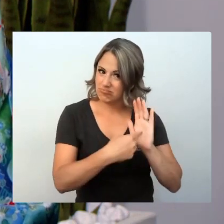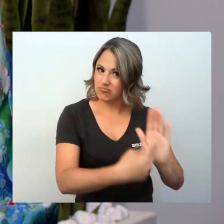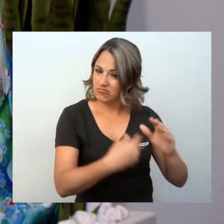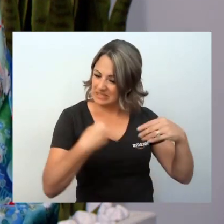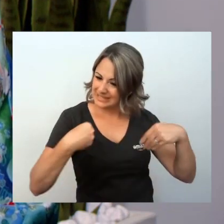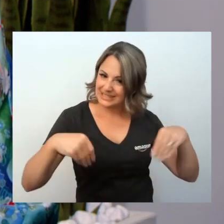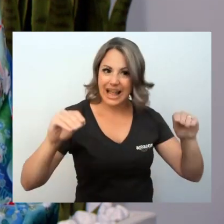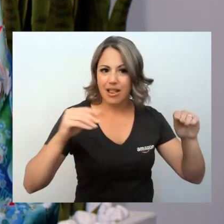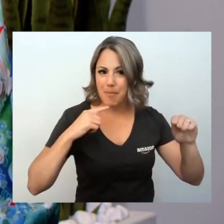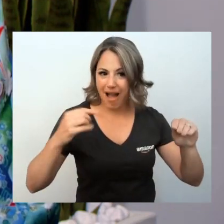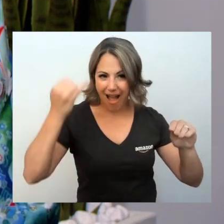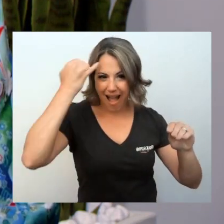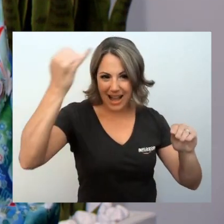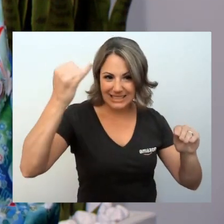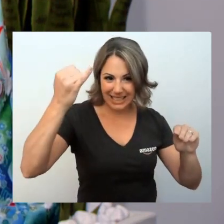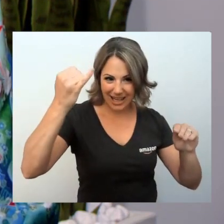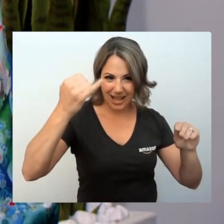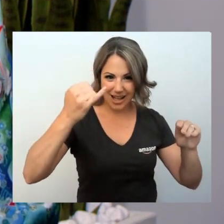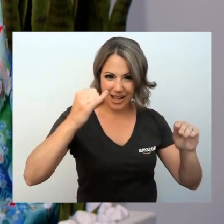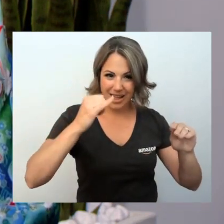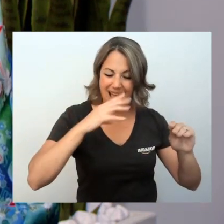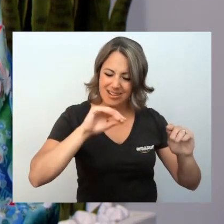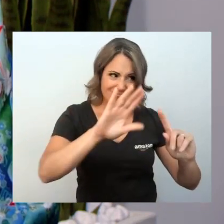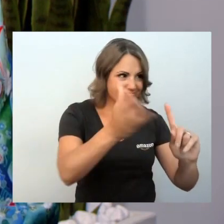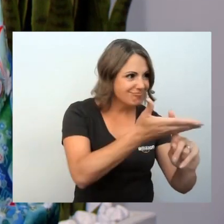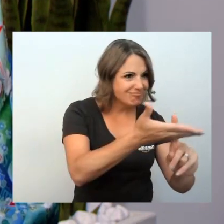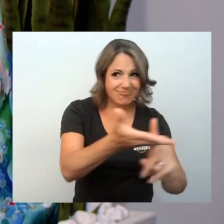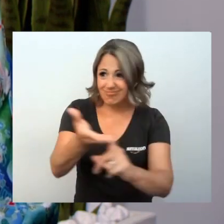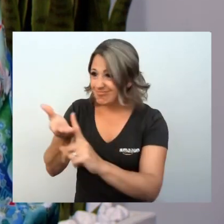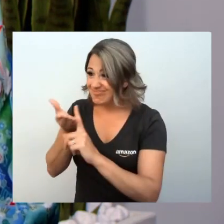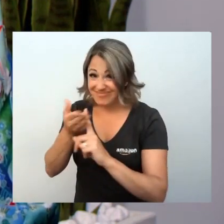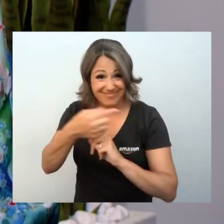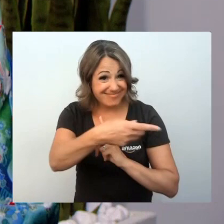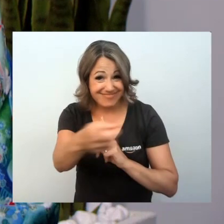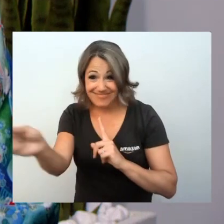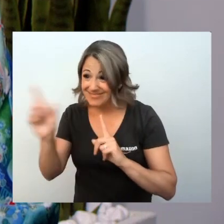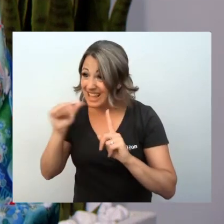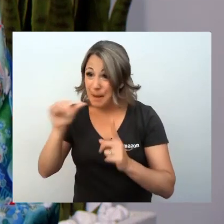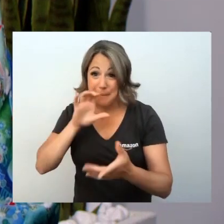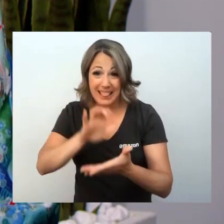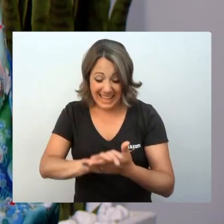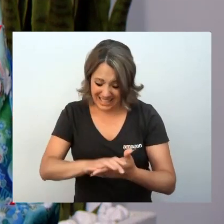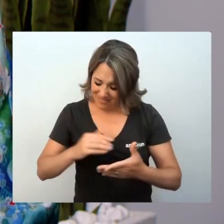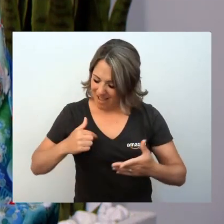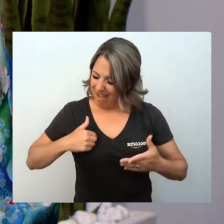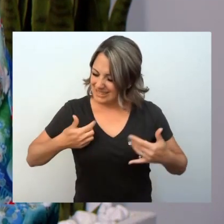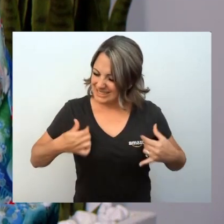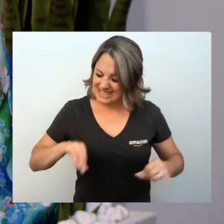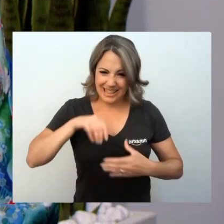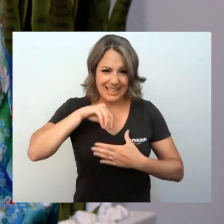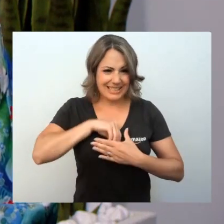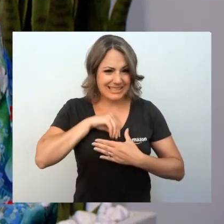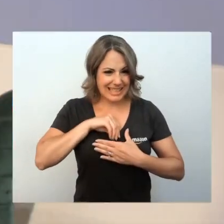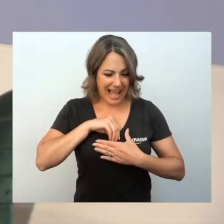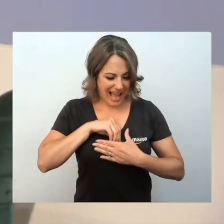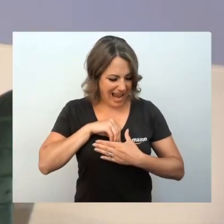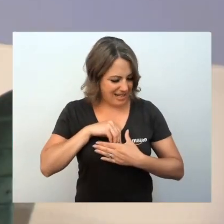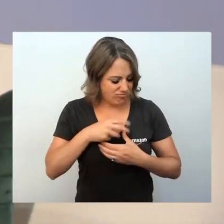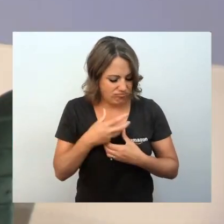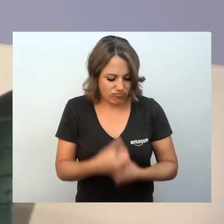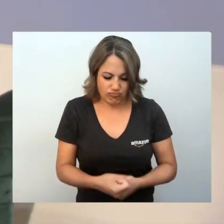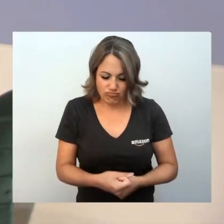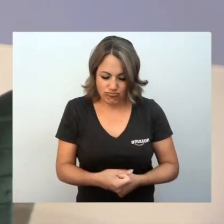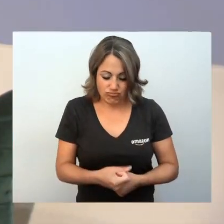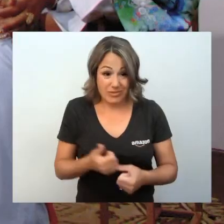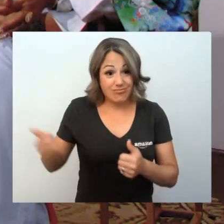my idea and believe in it even if no one else on the team did, or the decision makers, even if